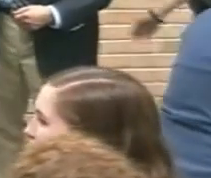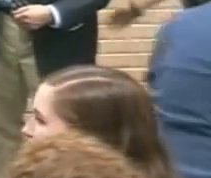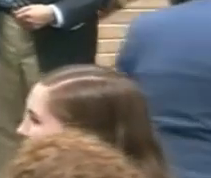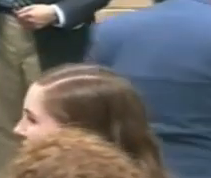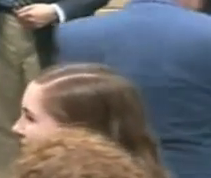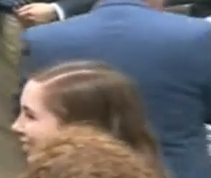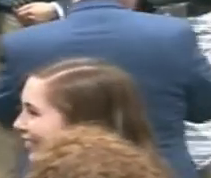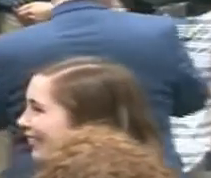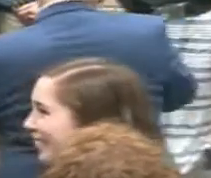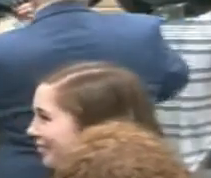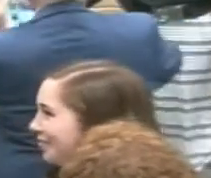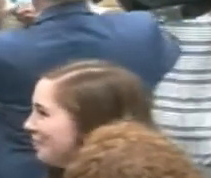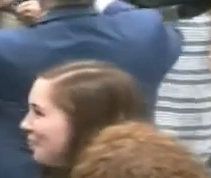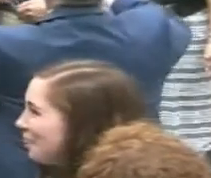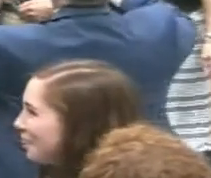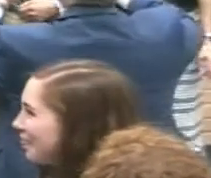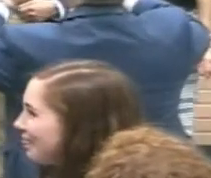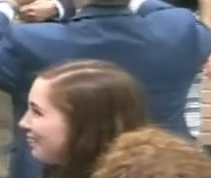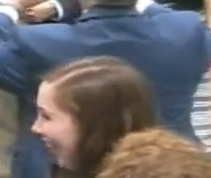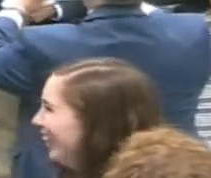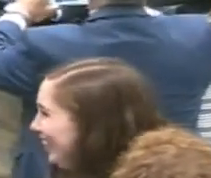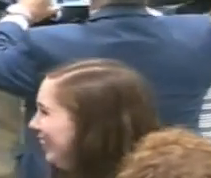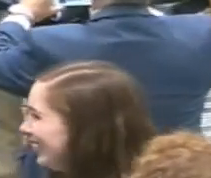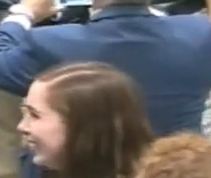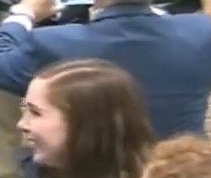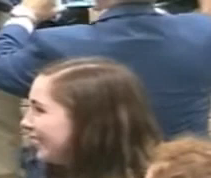Now I'm in trouble.